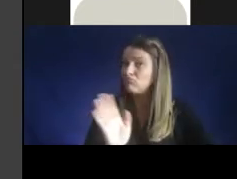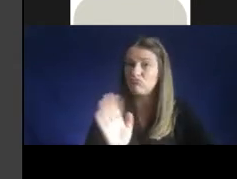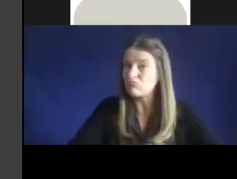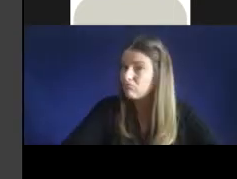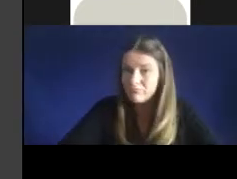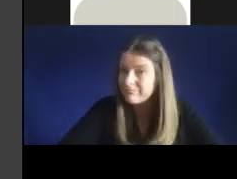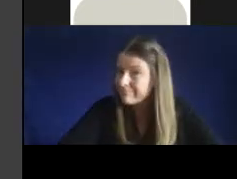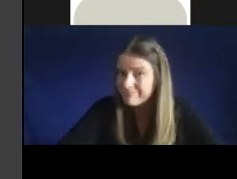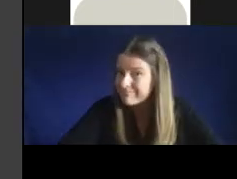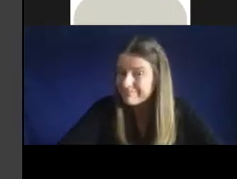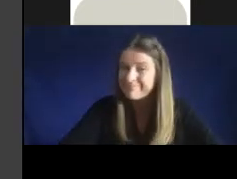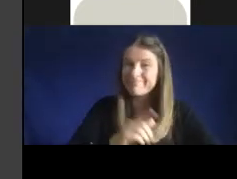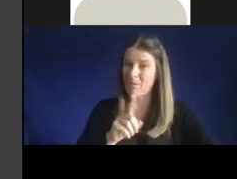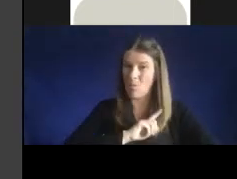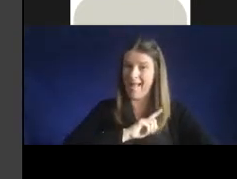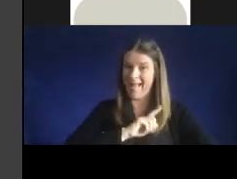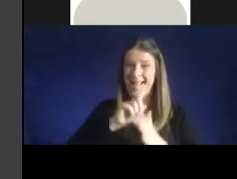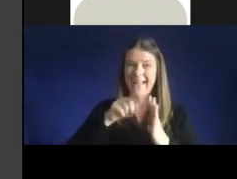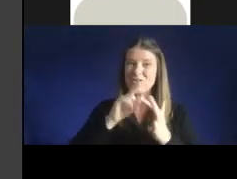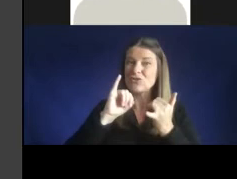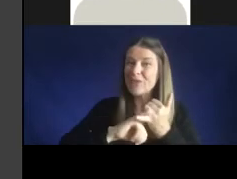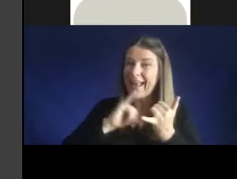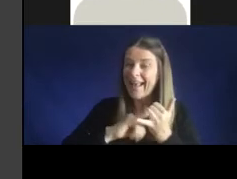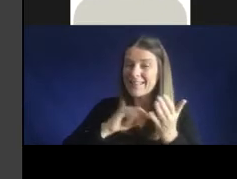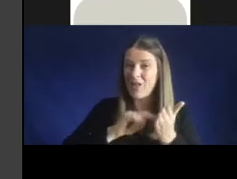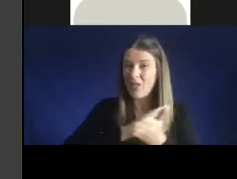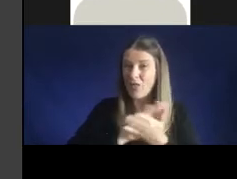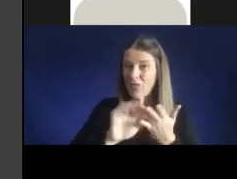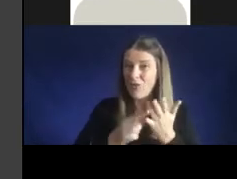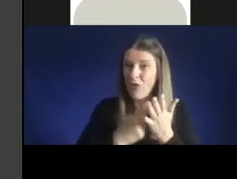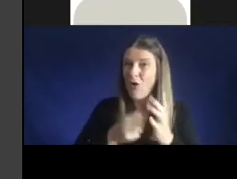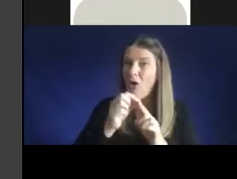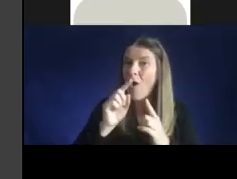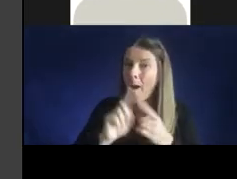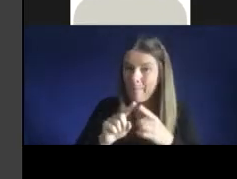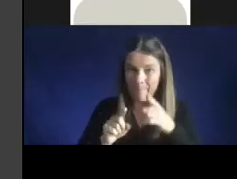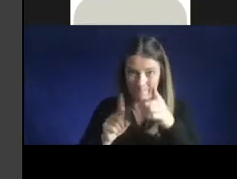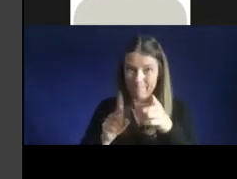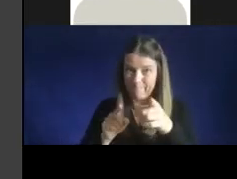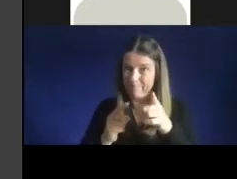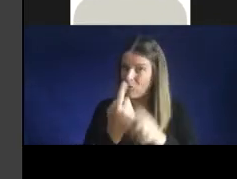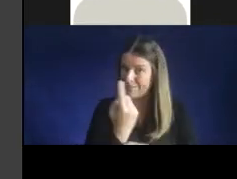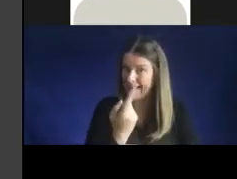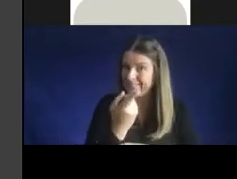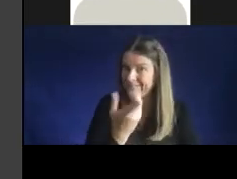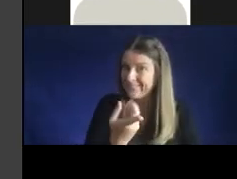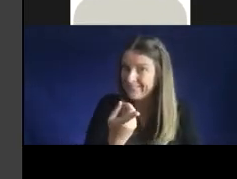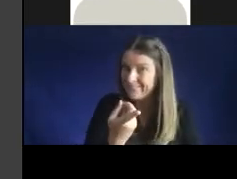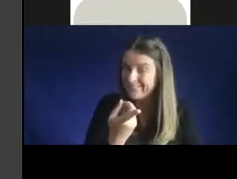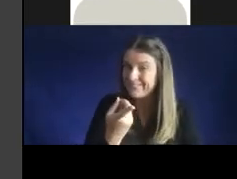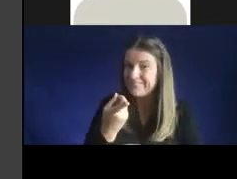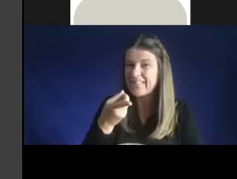Jess Thorpe, my lecturer and a long-time prison artist, told me at the